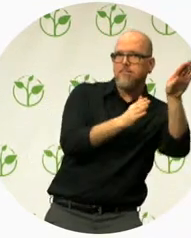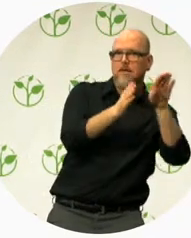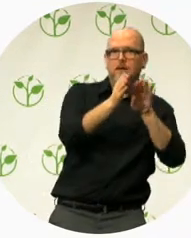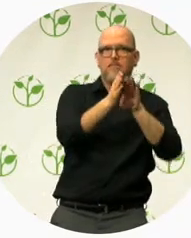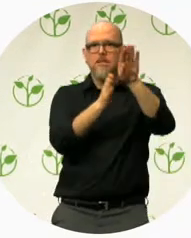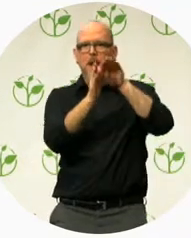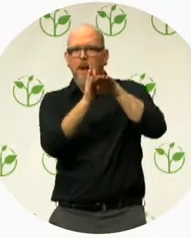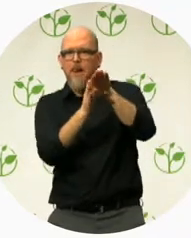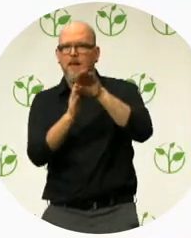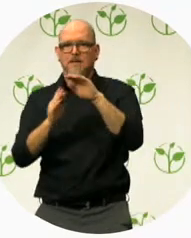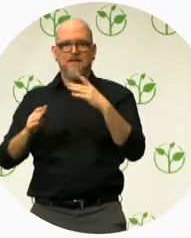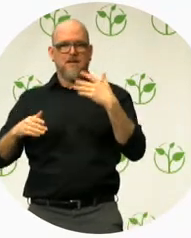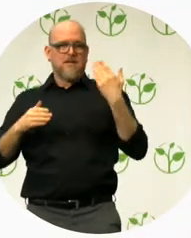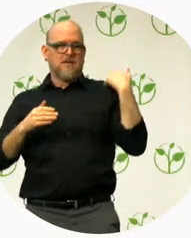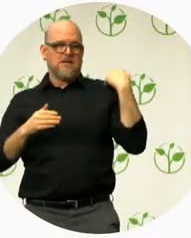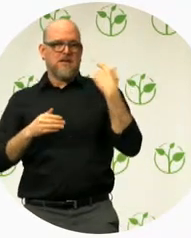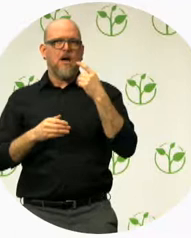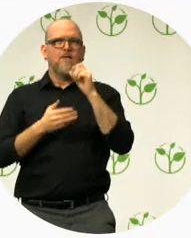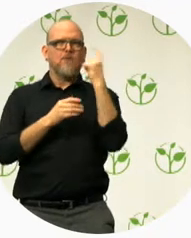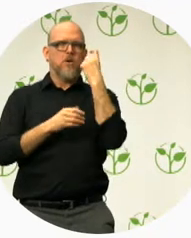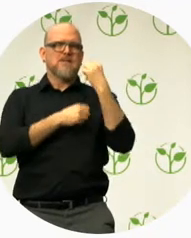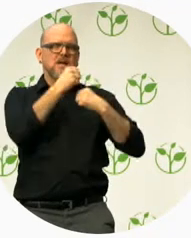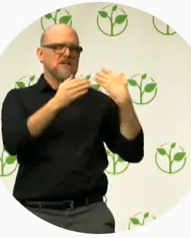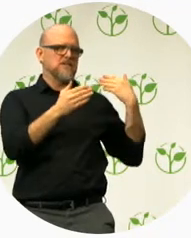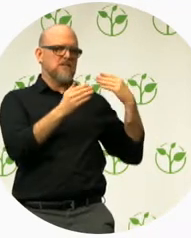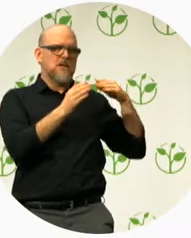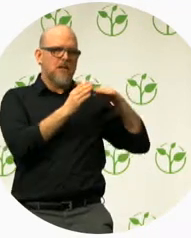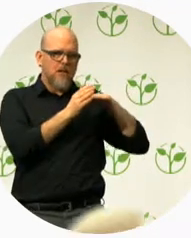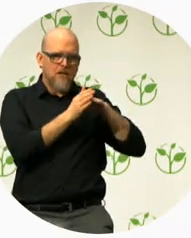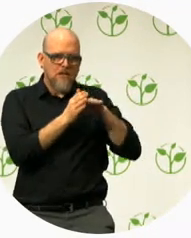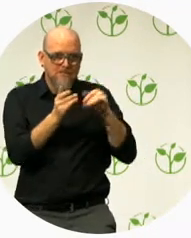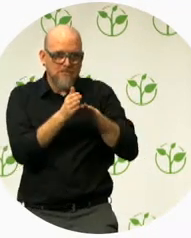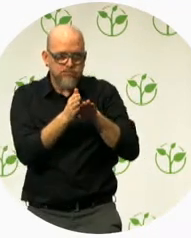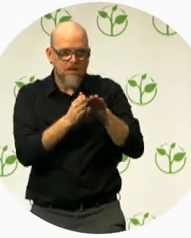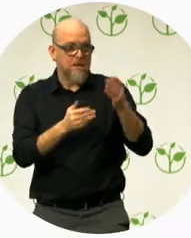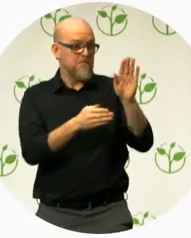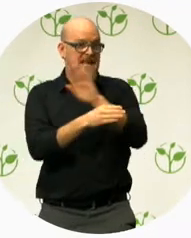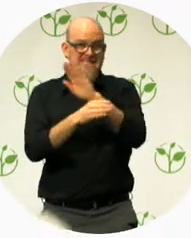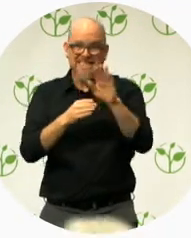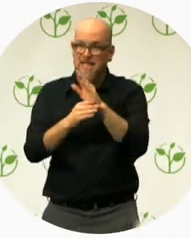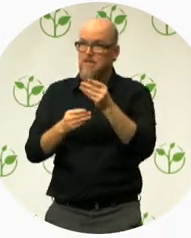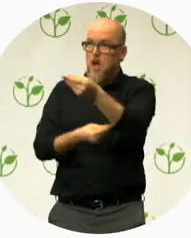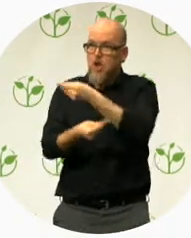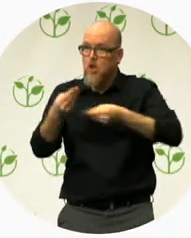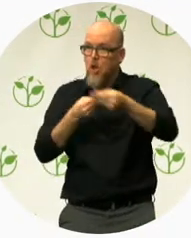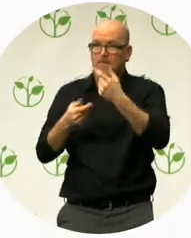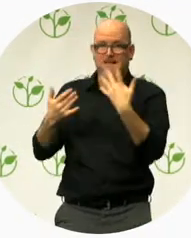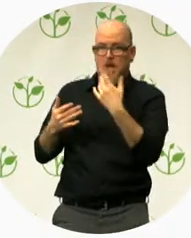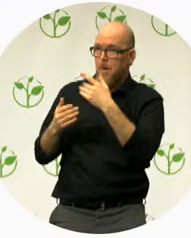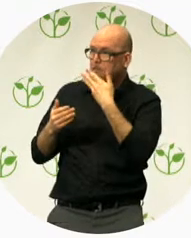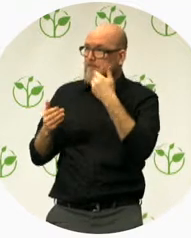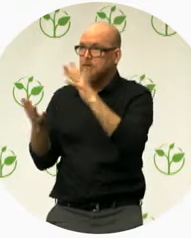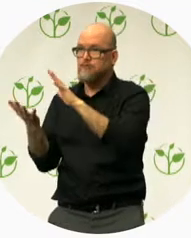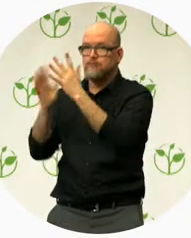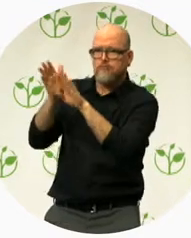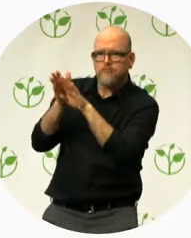same is true for the degree of interconnectedness. And the demand for repetition is a mirror curve